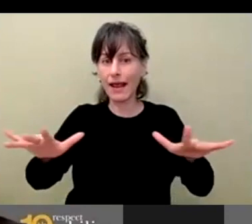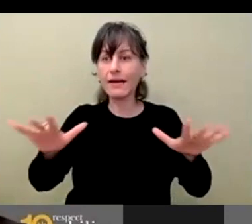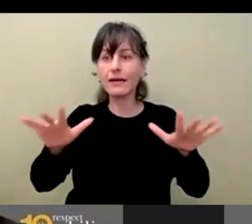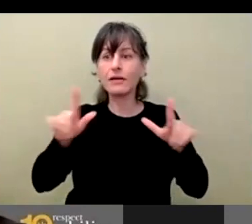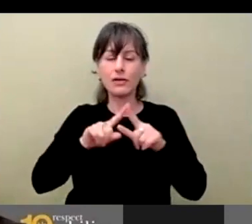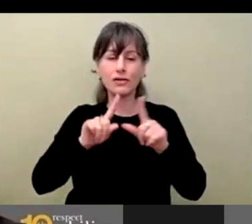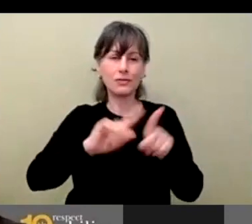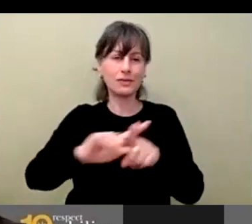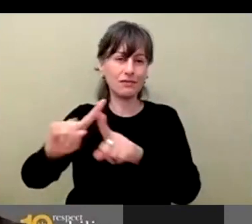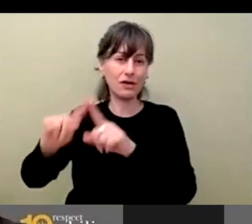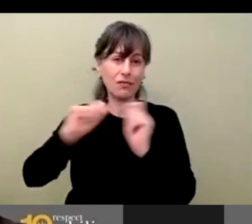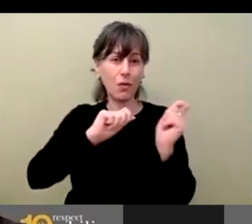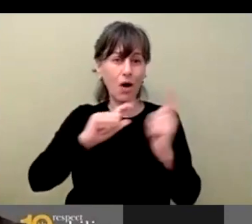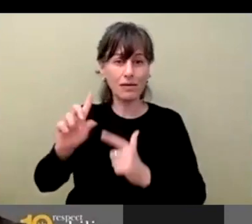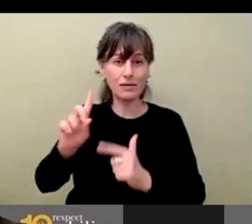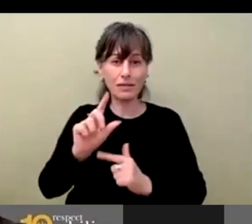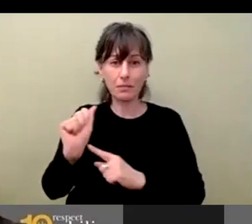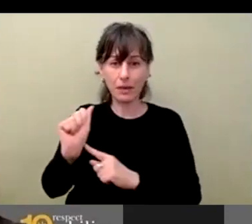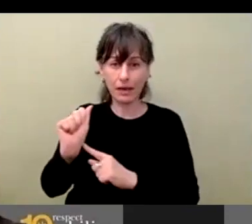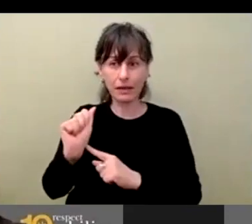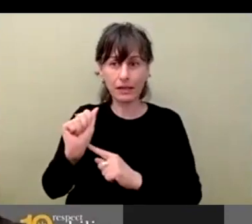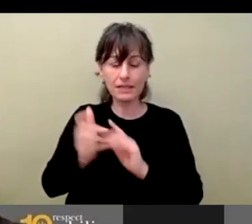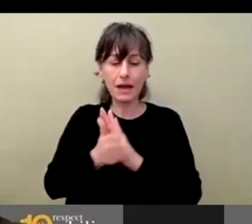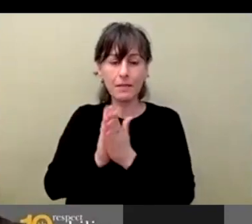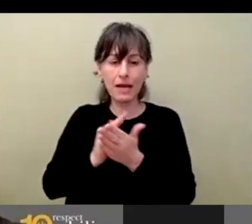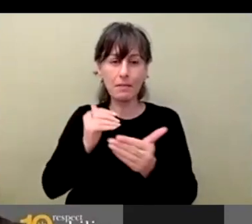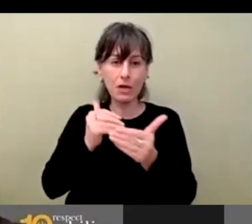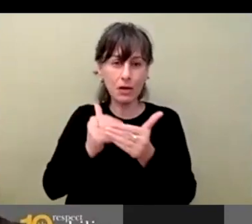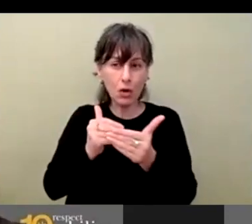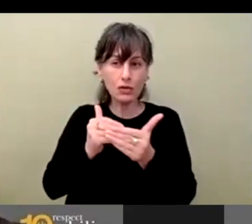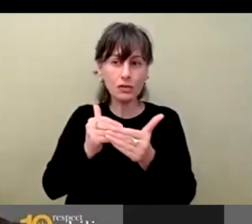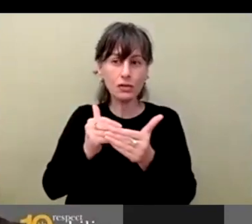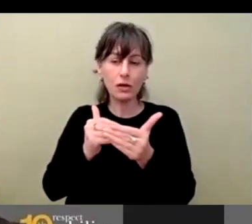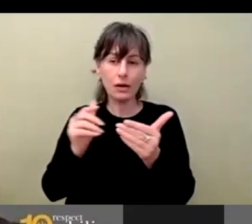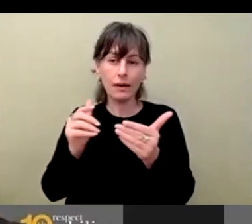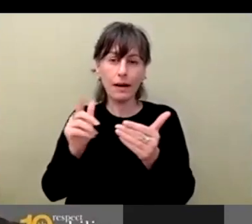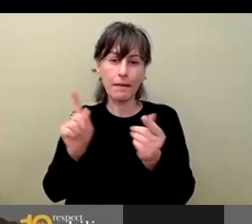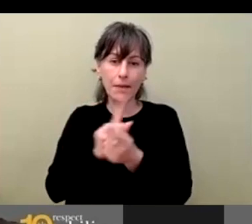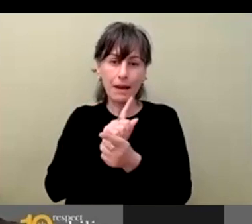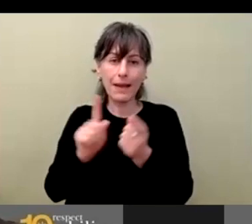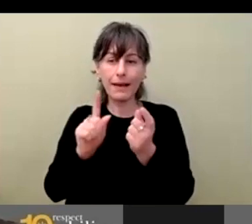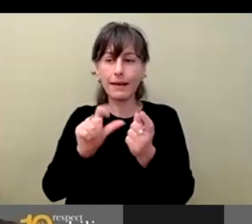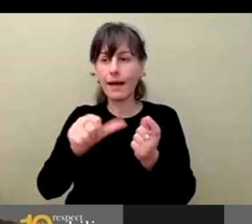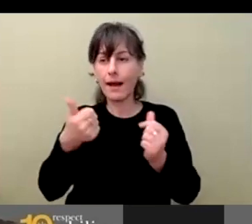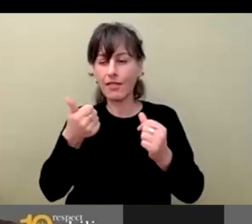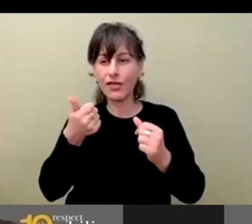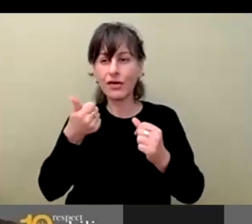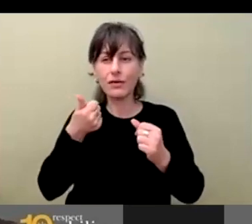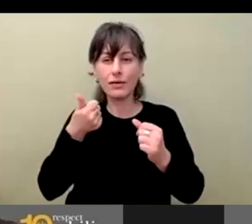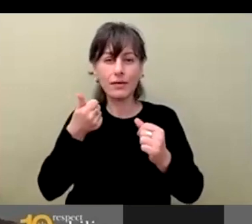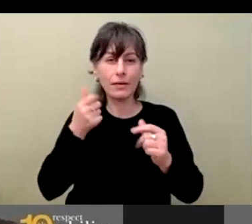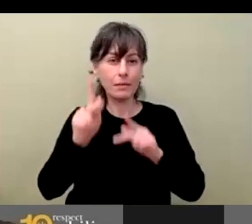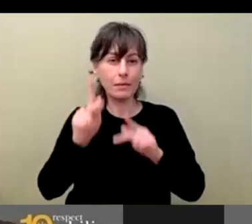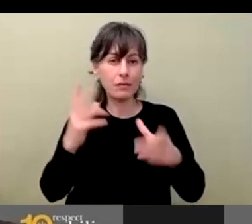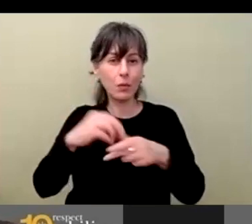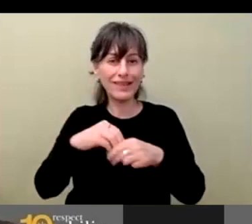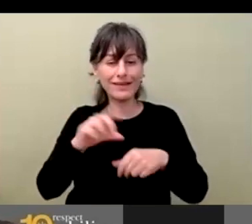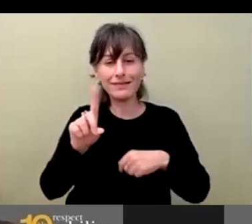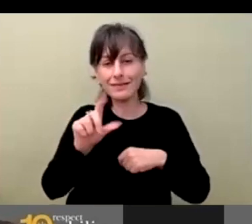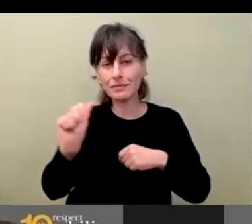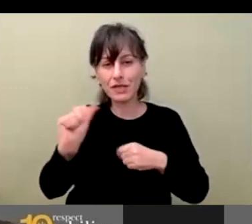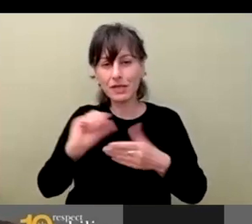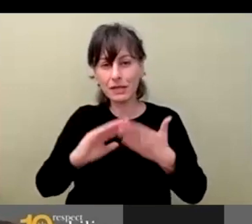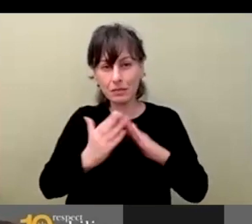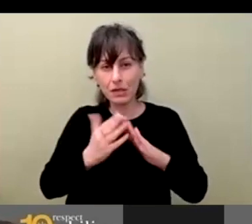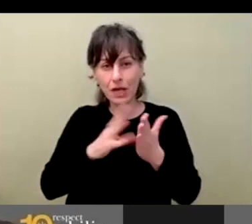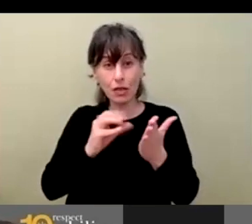all disabilities as I became closer and closer with a lot more of the disability community and learning a lot more